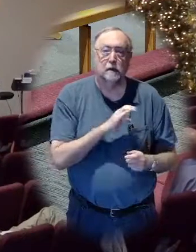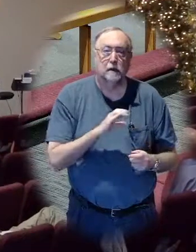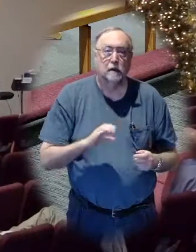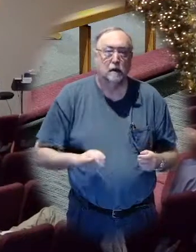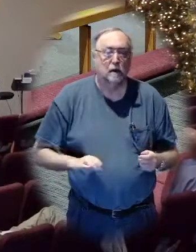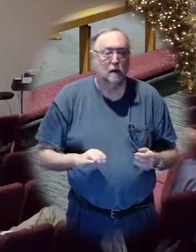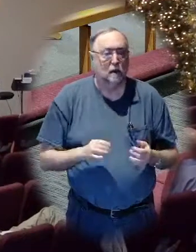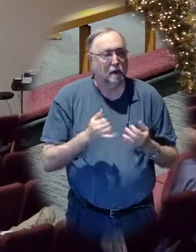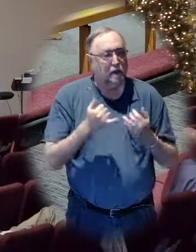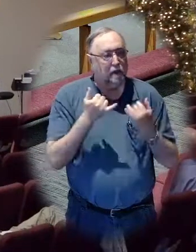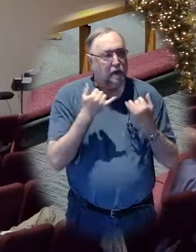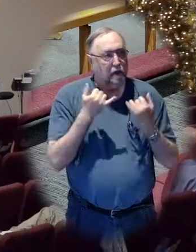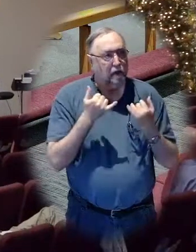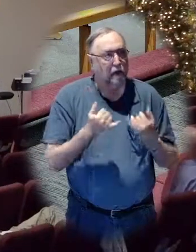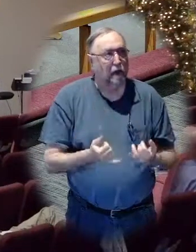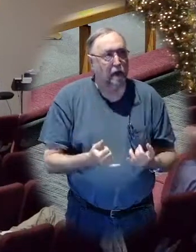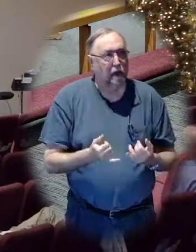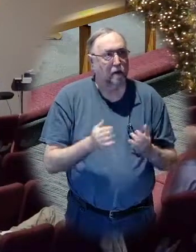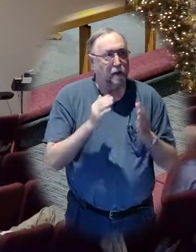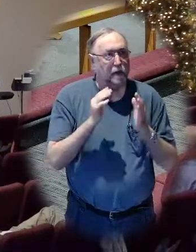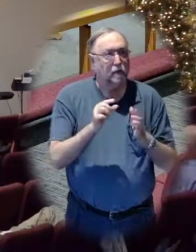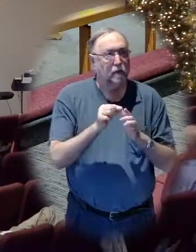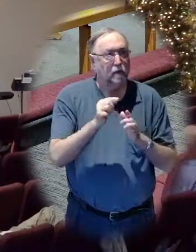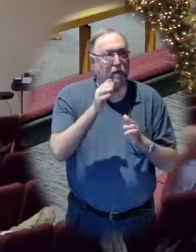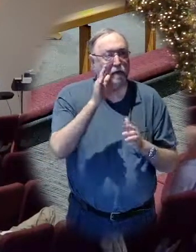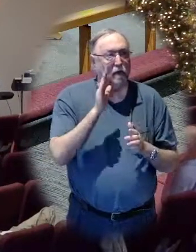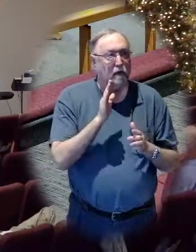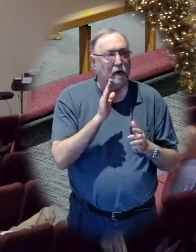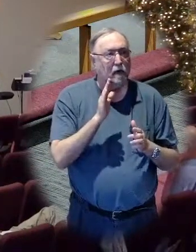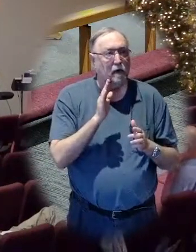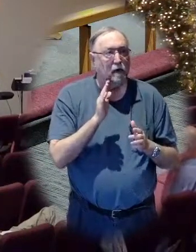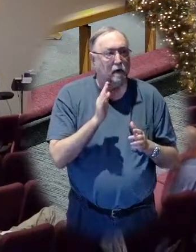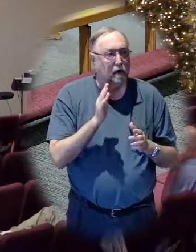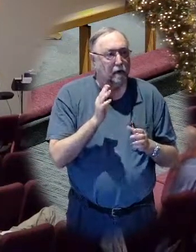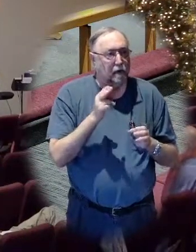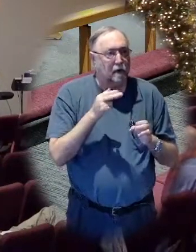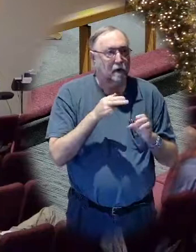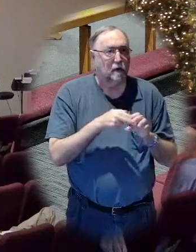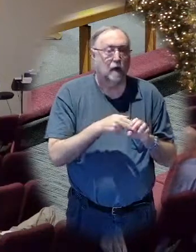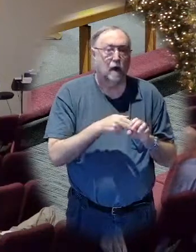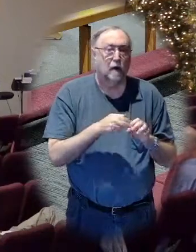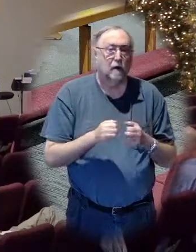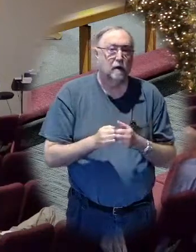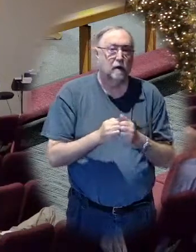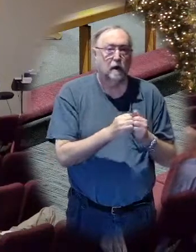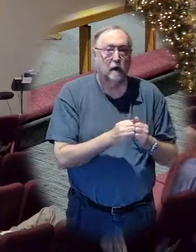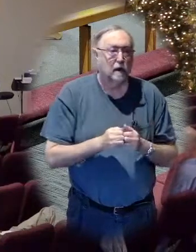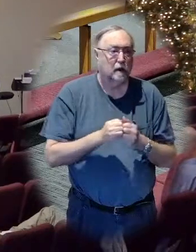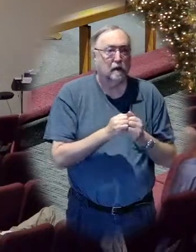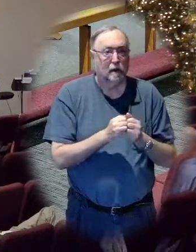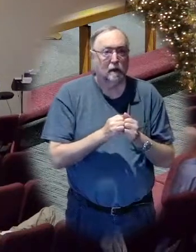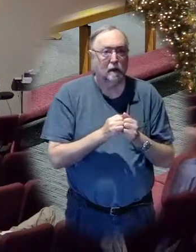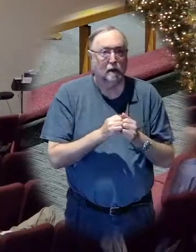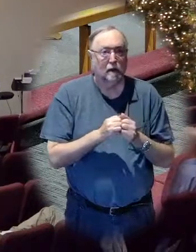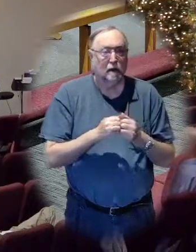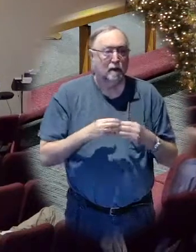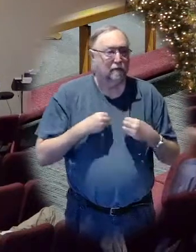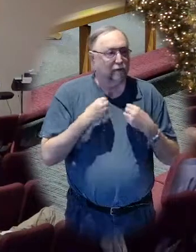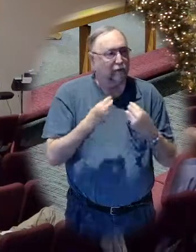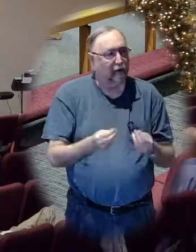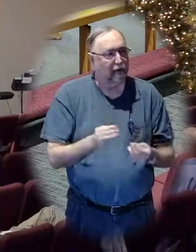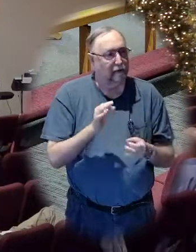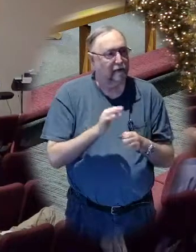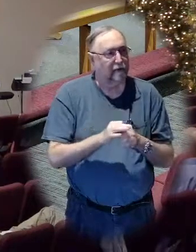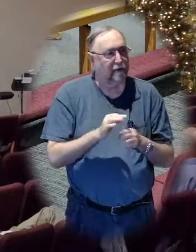now having heard the Word of God, we have the opportunity to join our voices together and respond, confessing our common